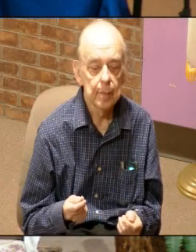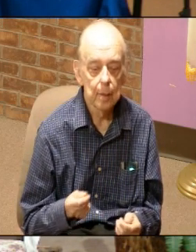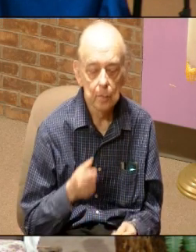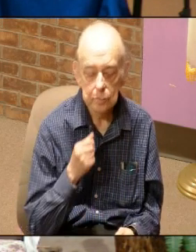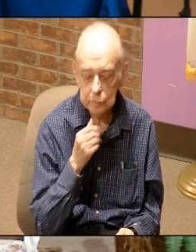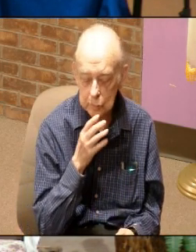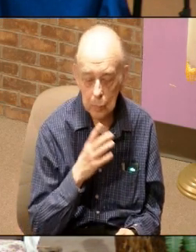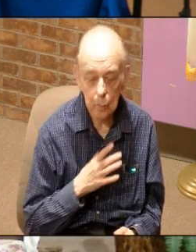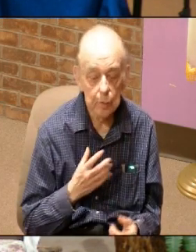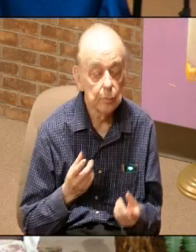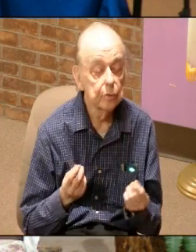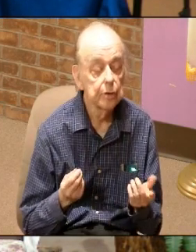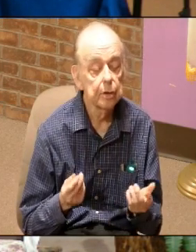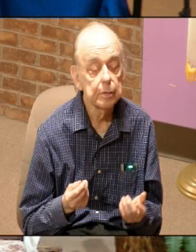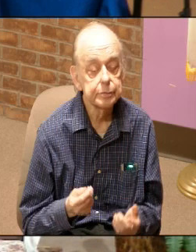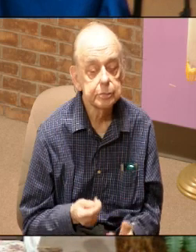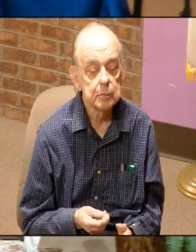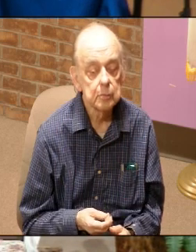did she do